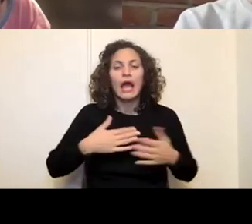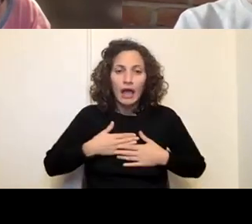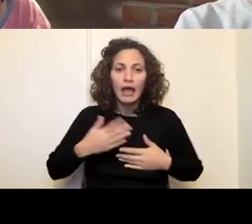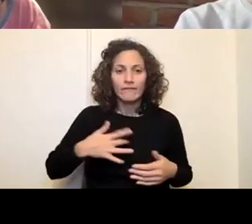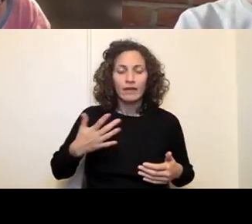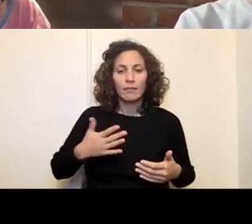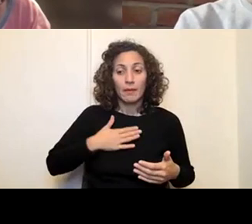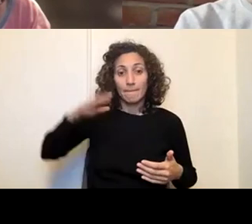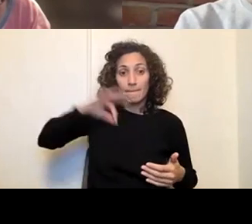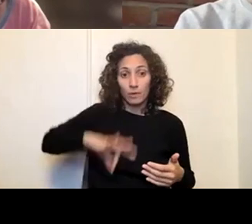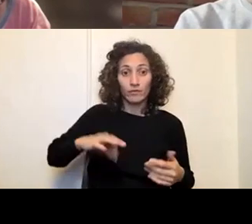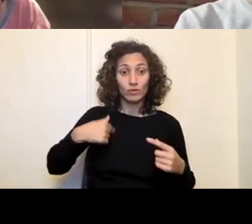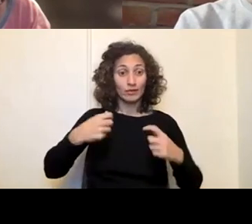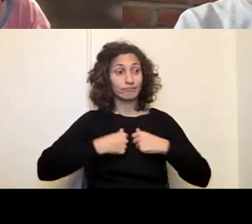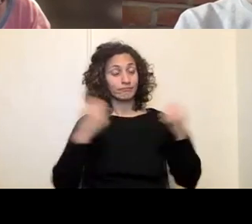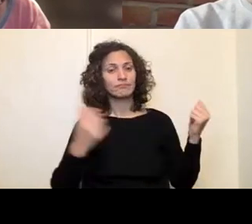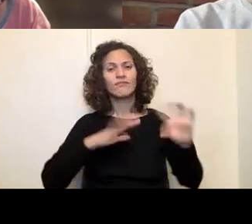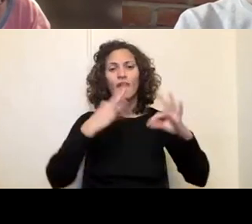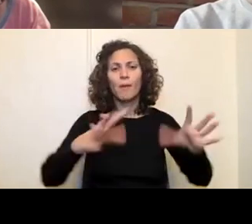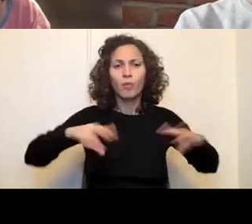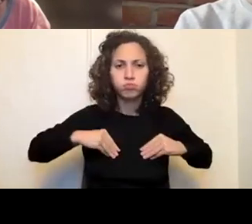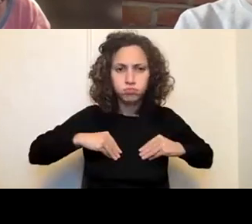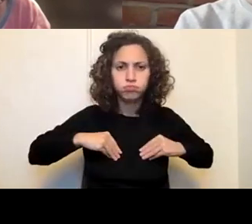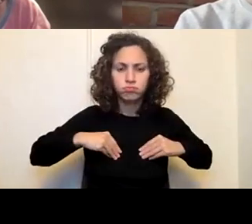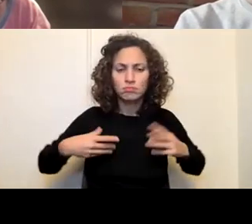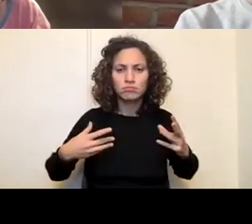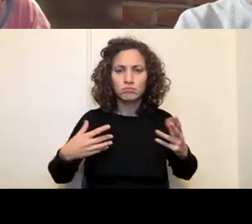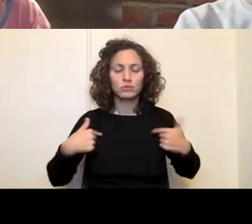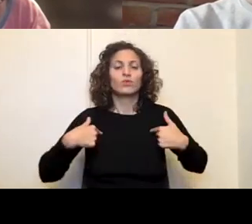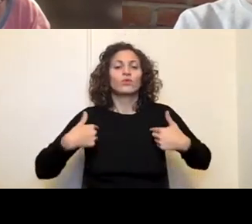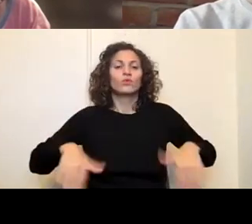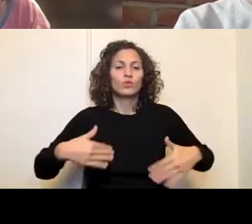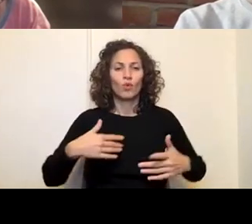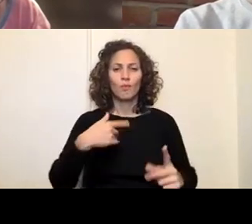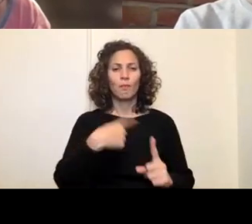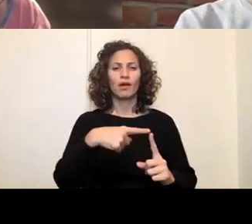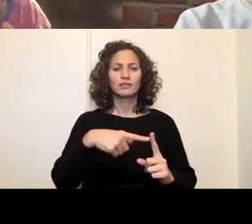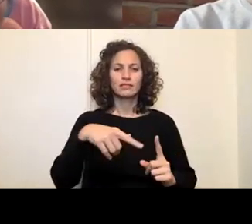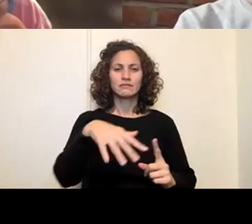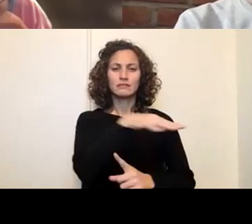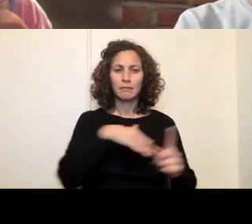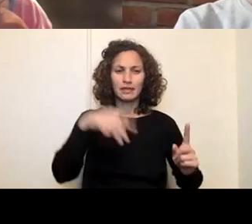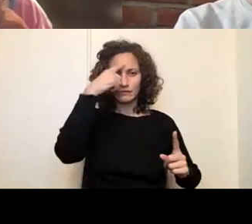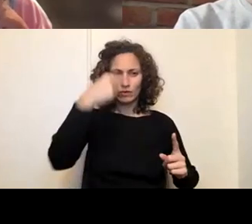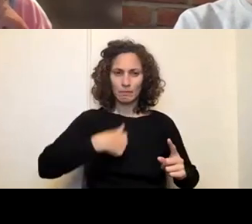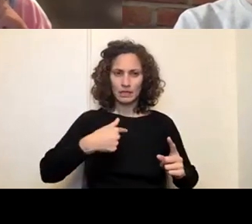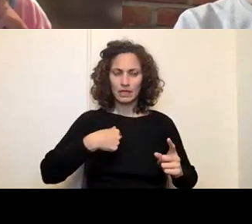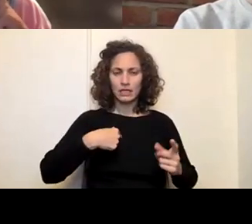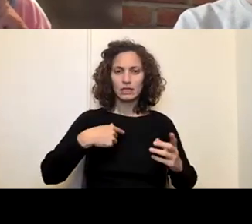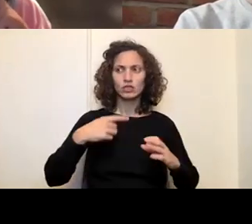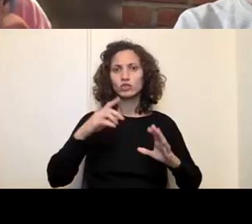privilege of when I came out is that my family was very accepting. And so I had a positive space to explore and